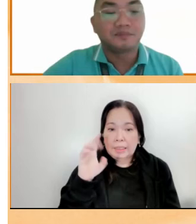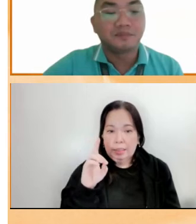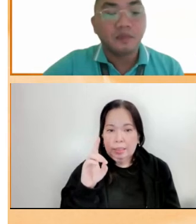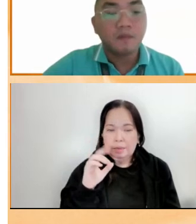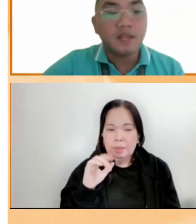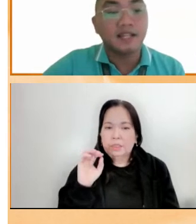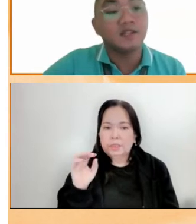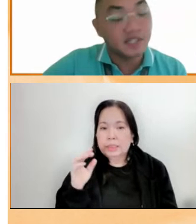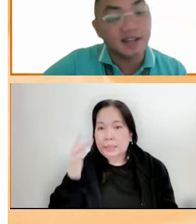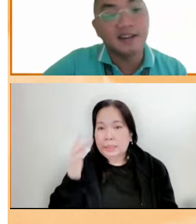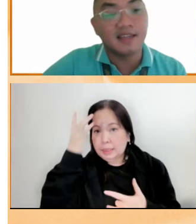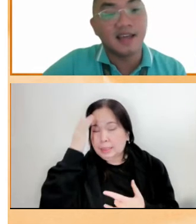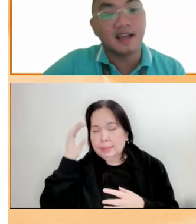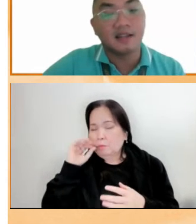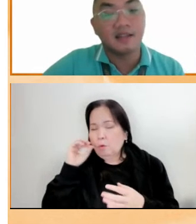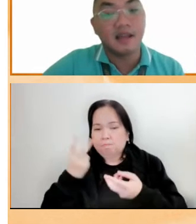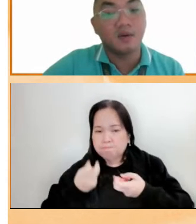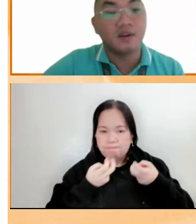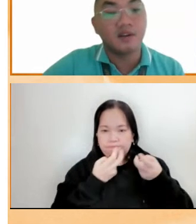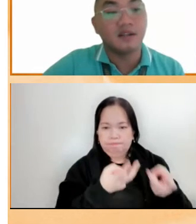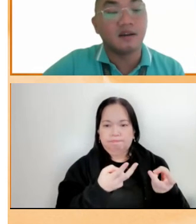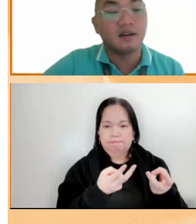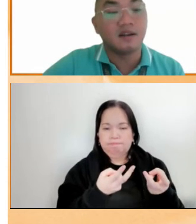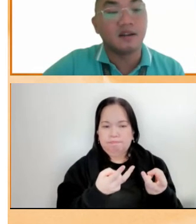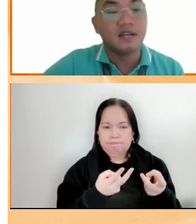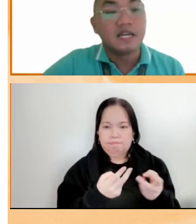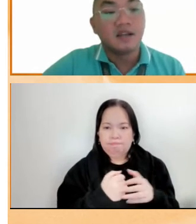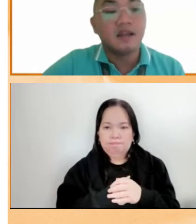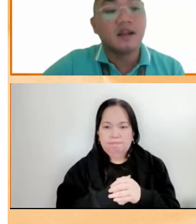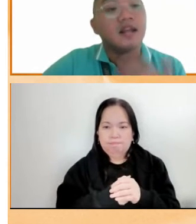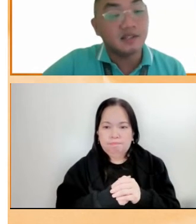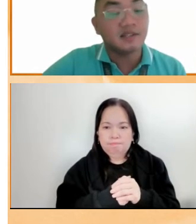So was said that there are